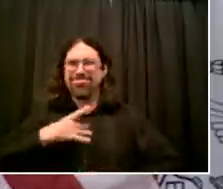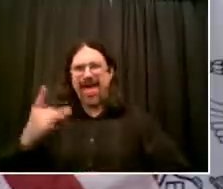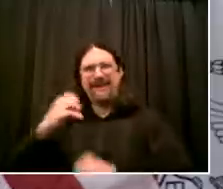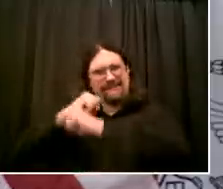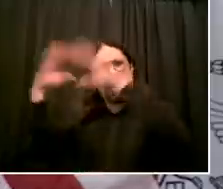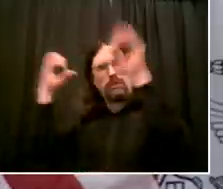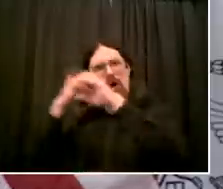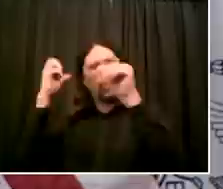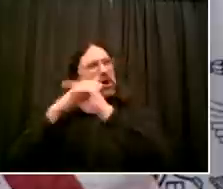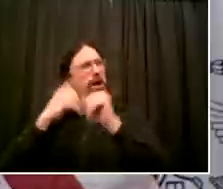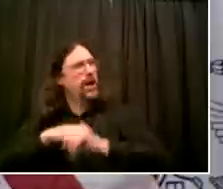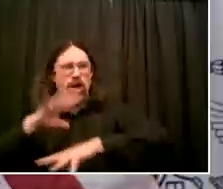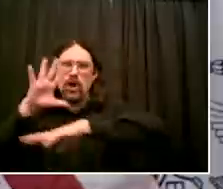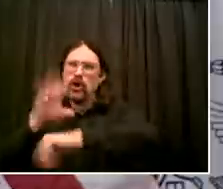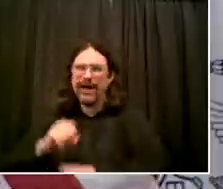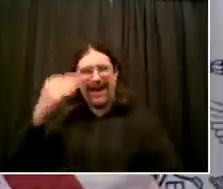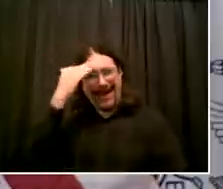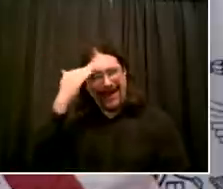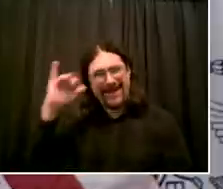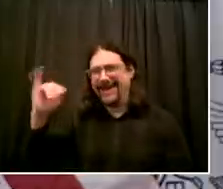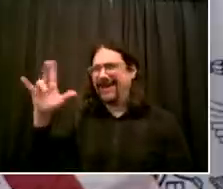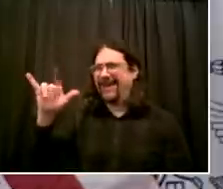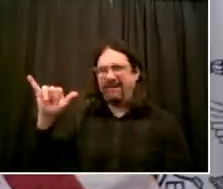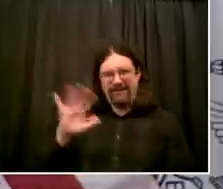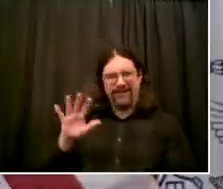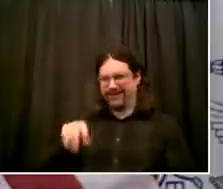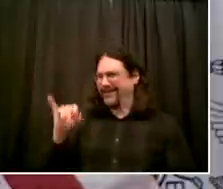answer for you, but I'll be happy to find out what the heck's going on.